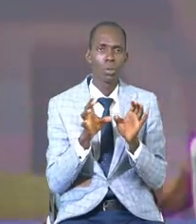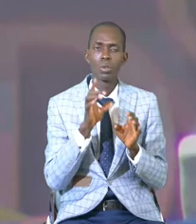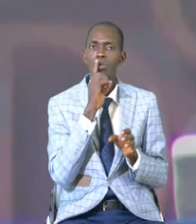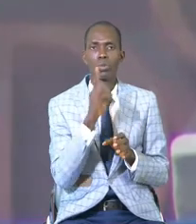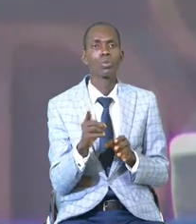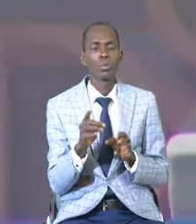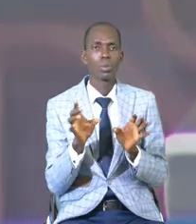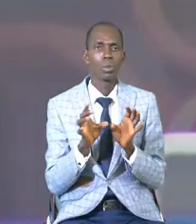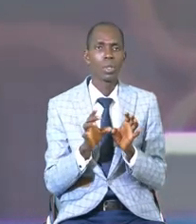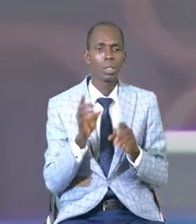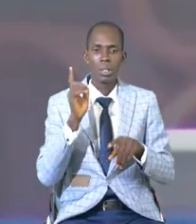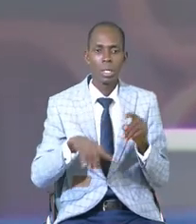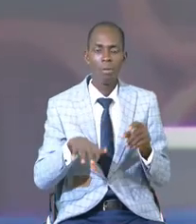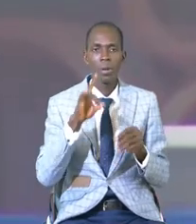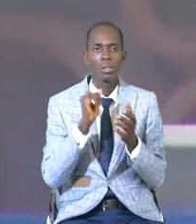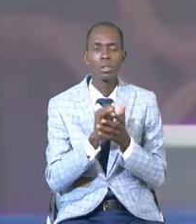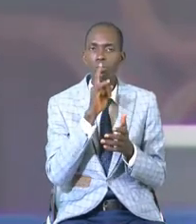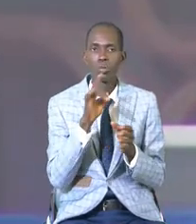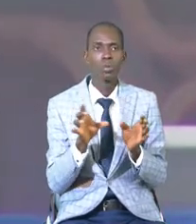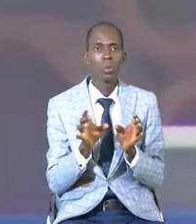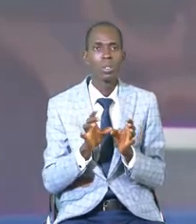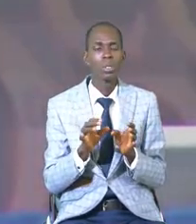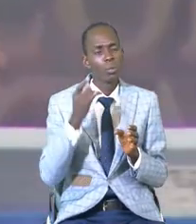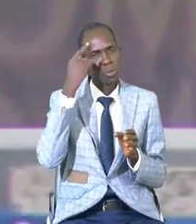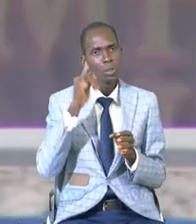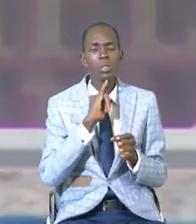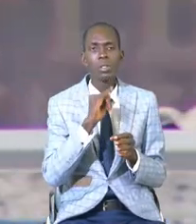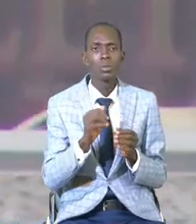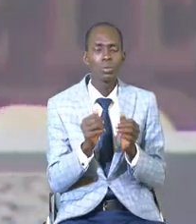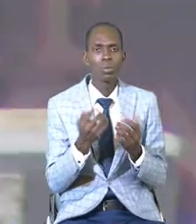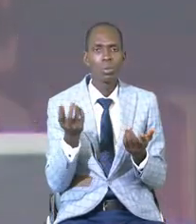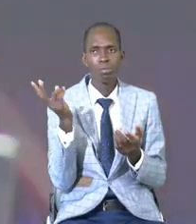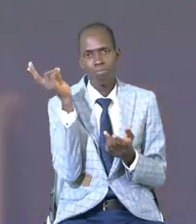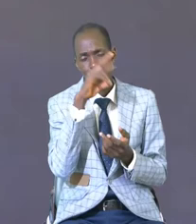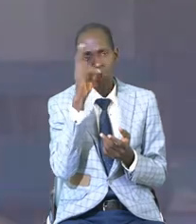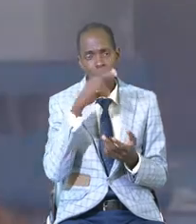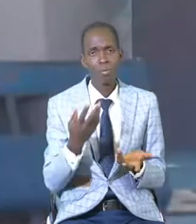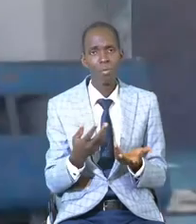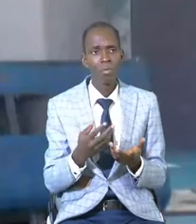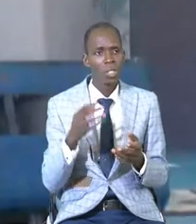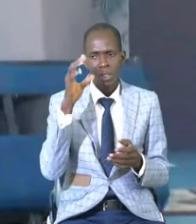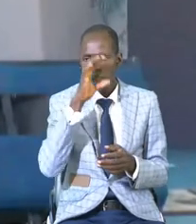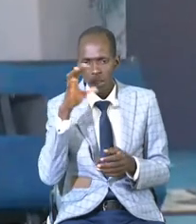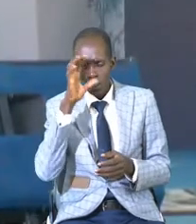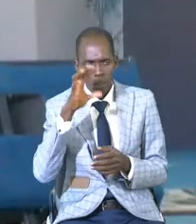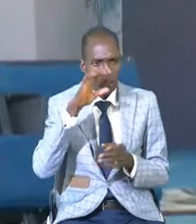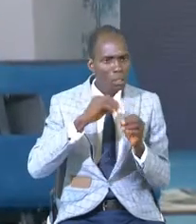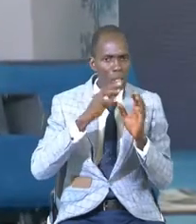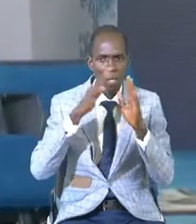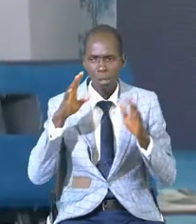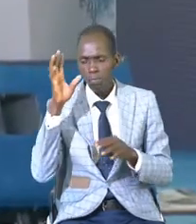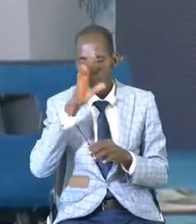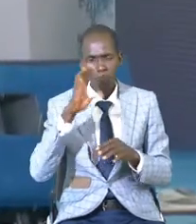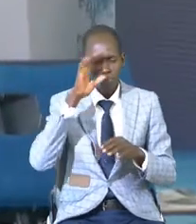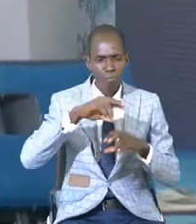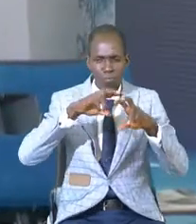the original. He's careless. He's been packing from house to house, and then he's